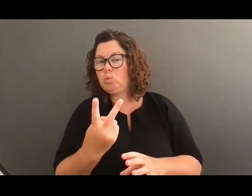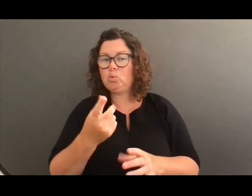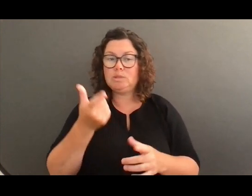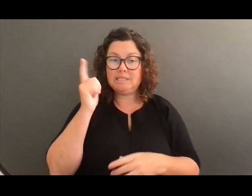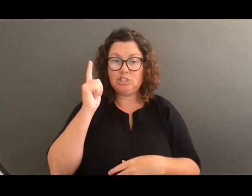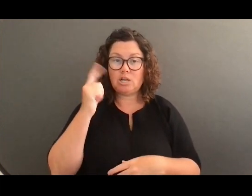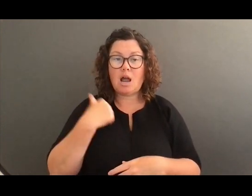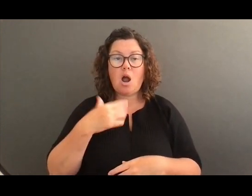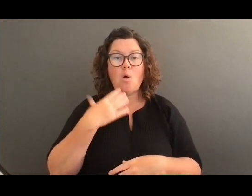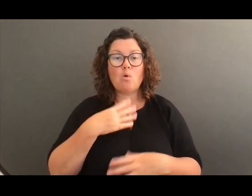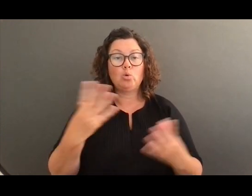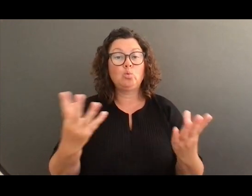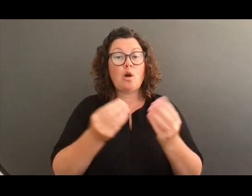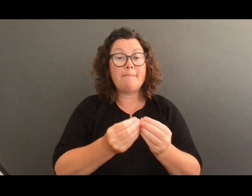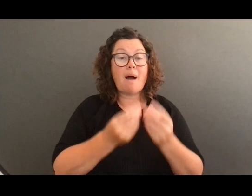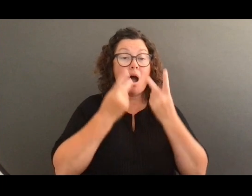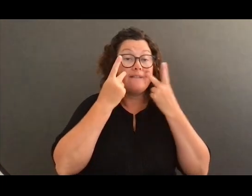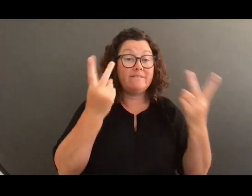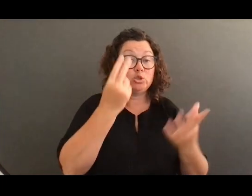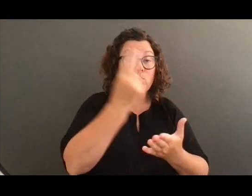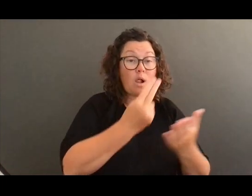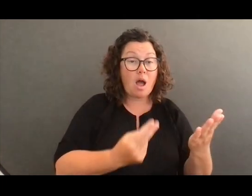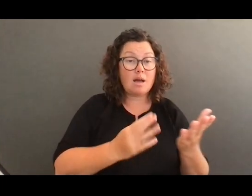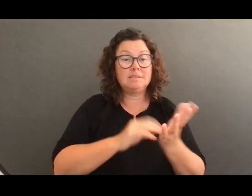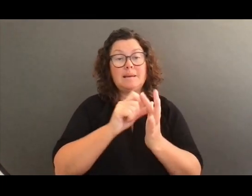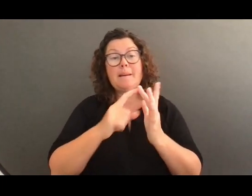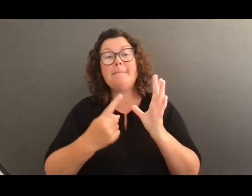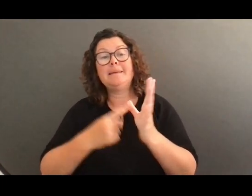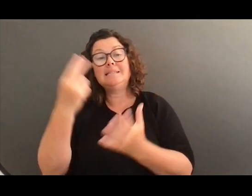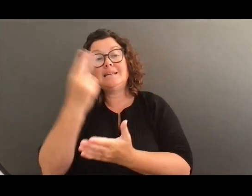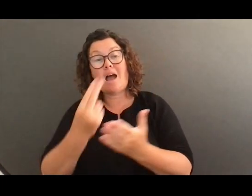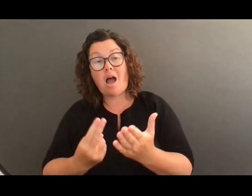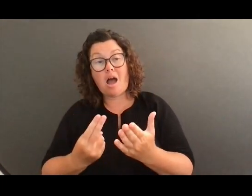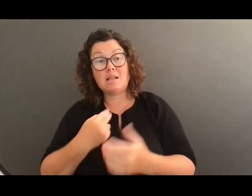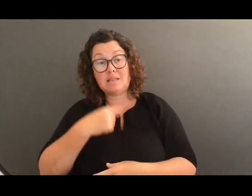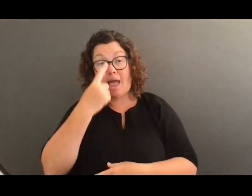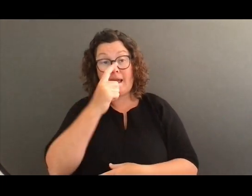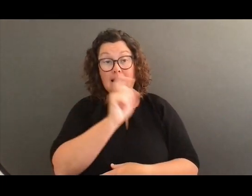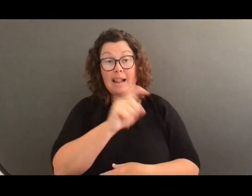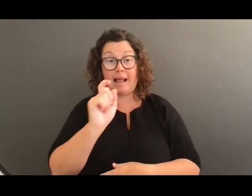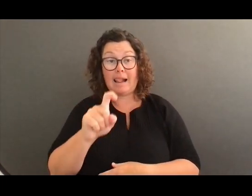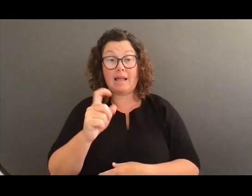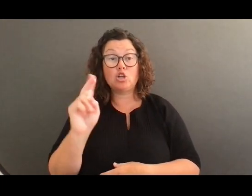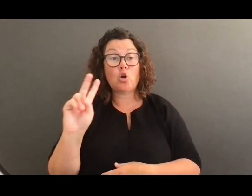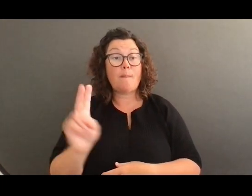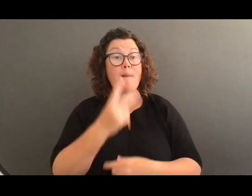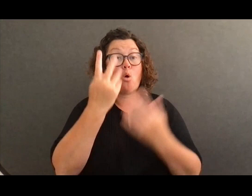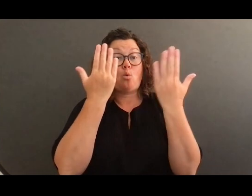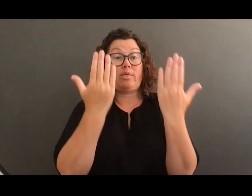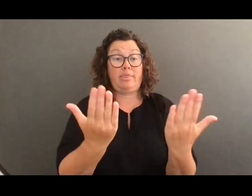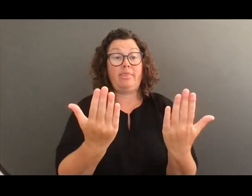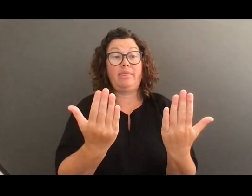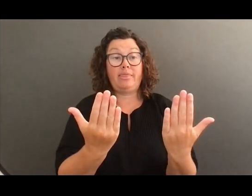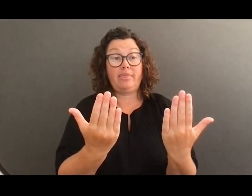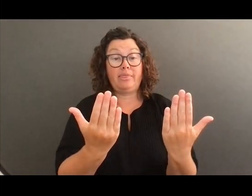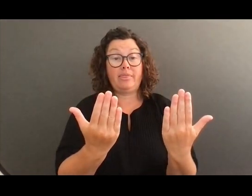media arts. So I can click on those and have them on the website next to each other. And again, I could use the